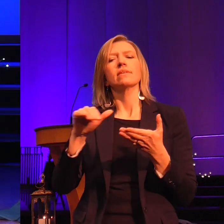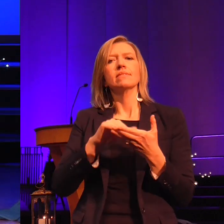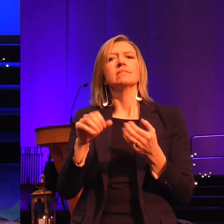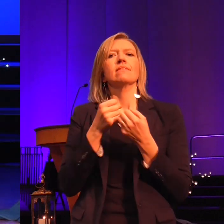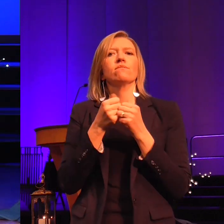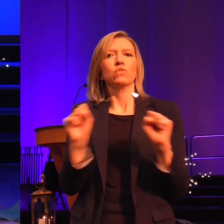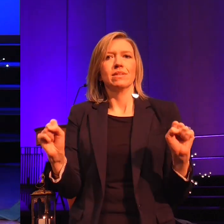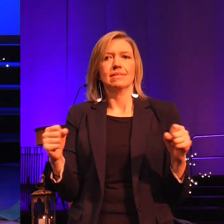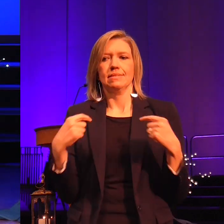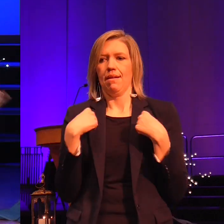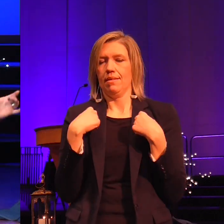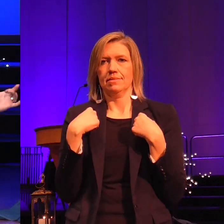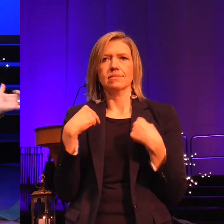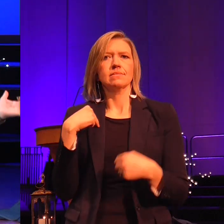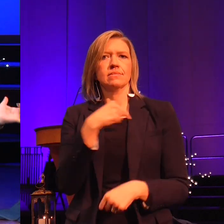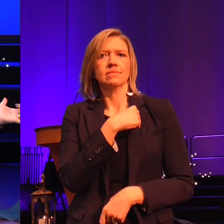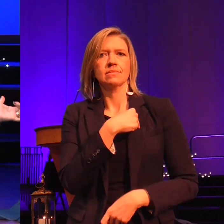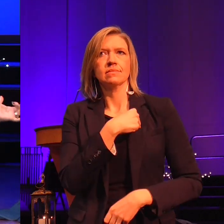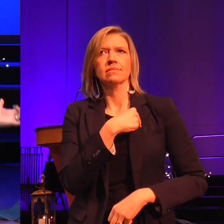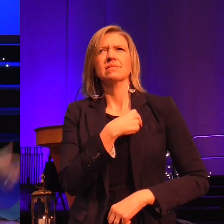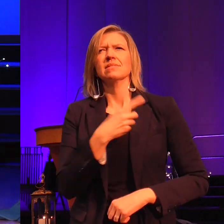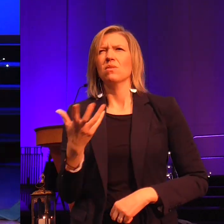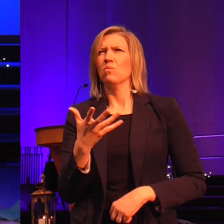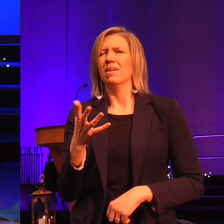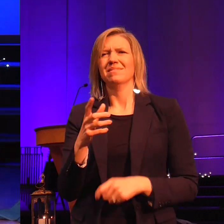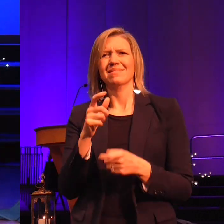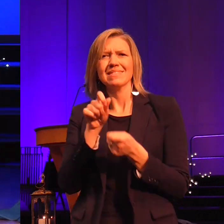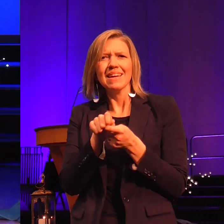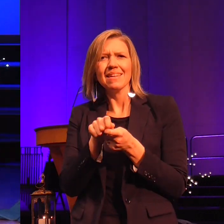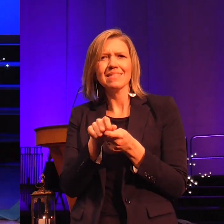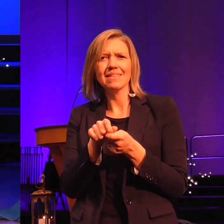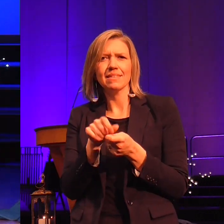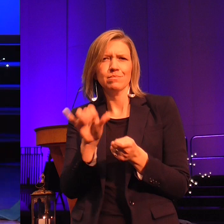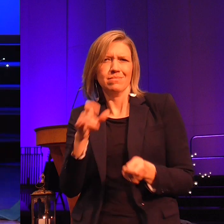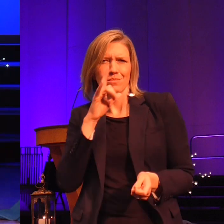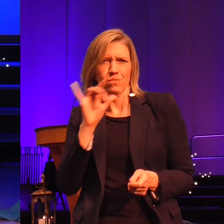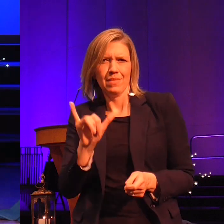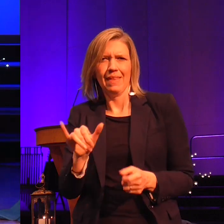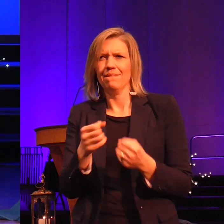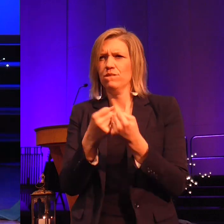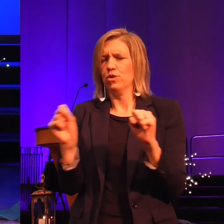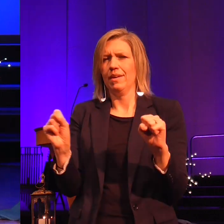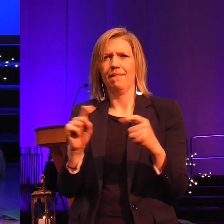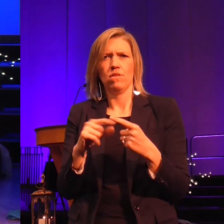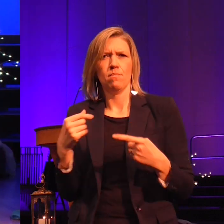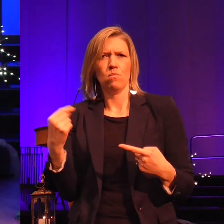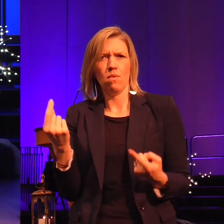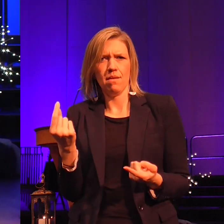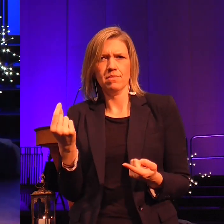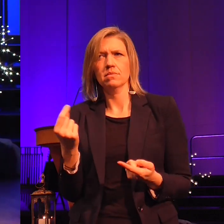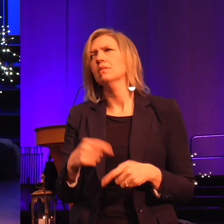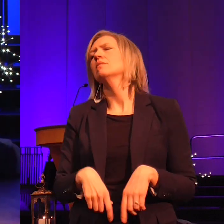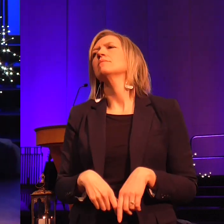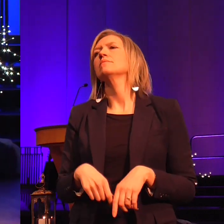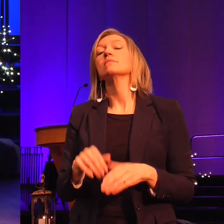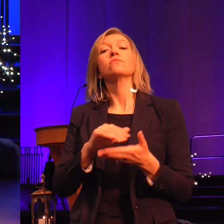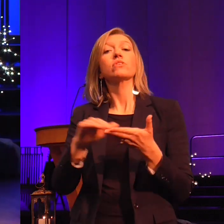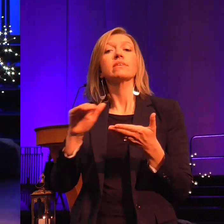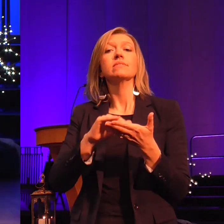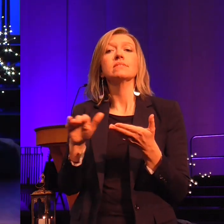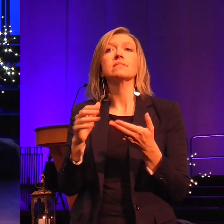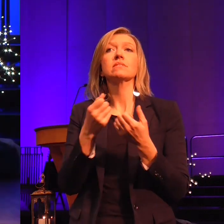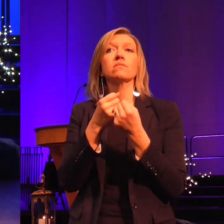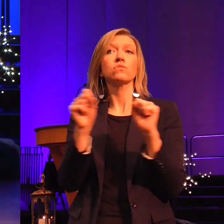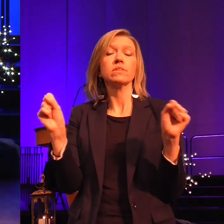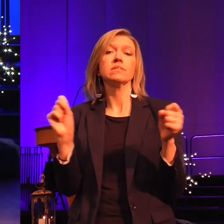frees us. Well, what exactly does forgiveness free us of? First of all, forgiveness frees us of